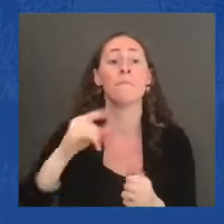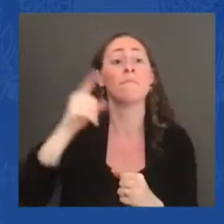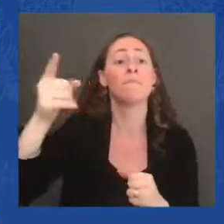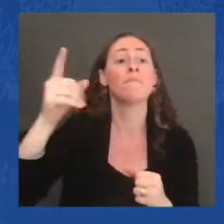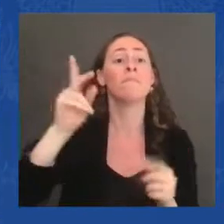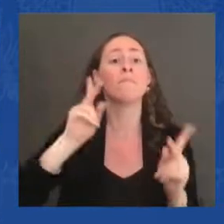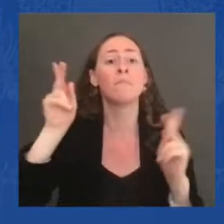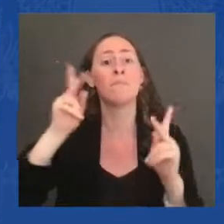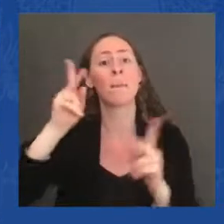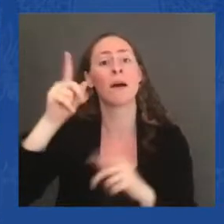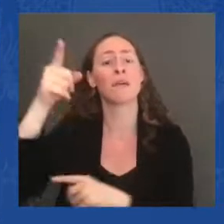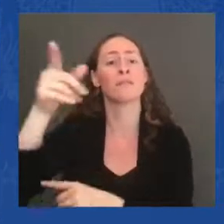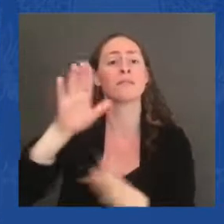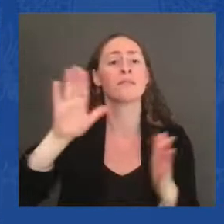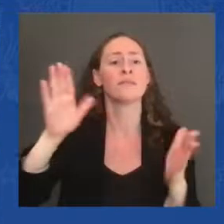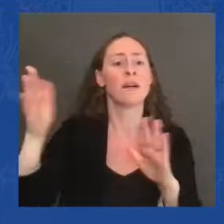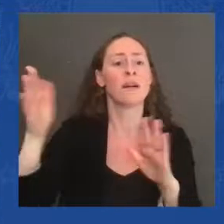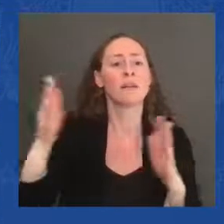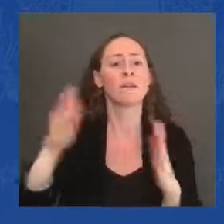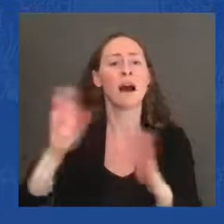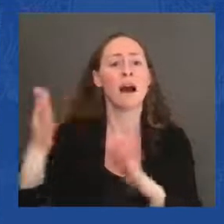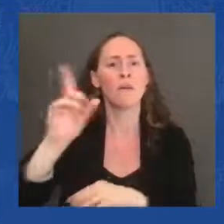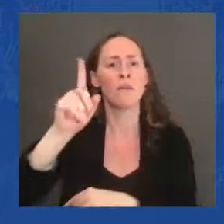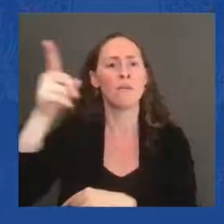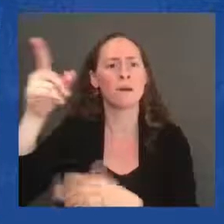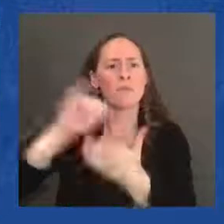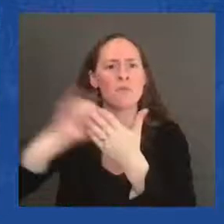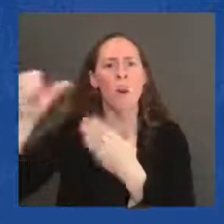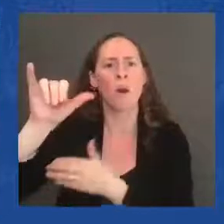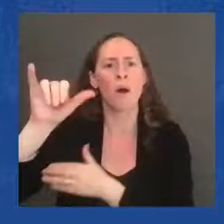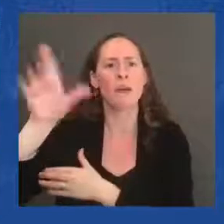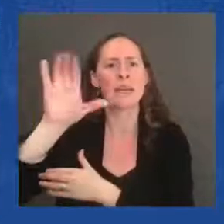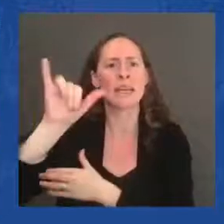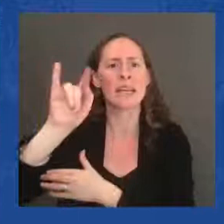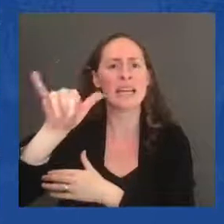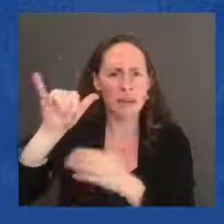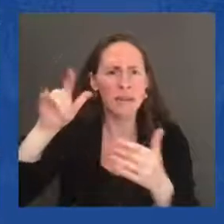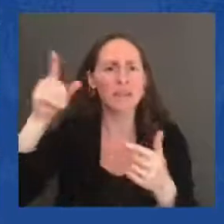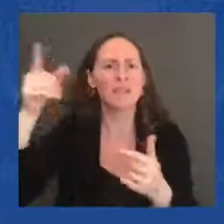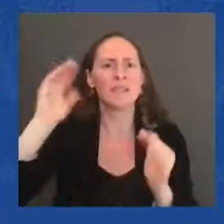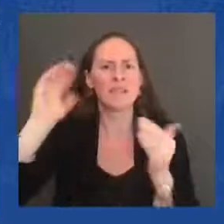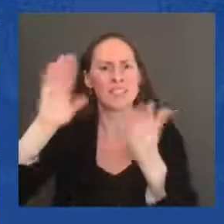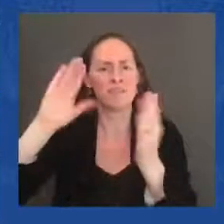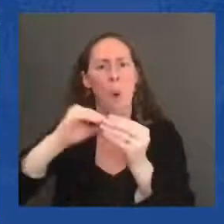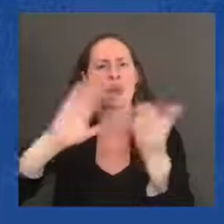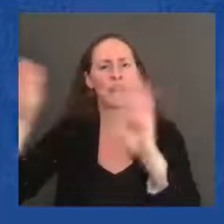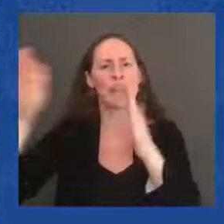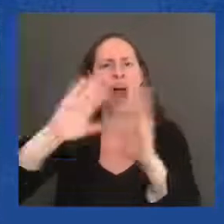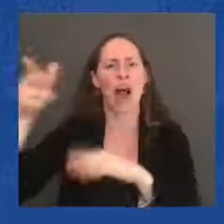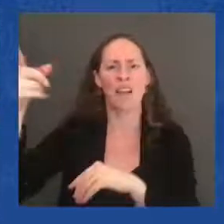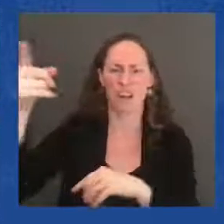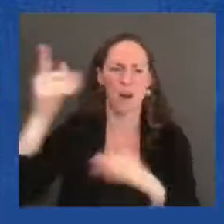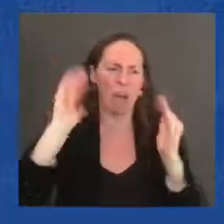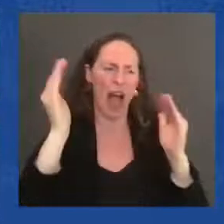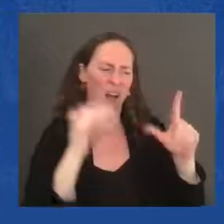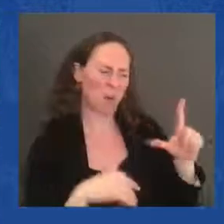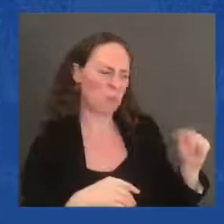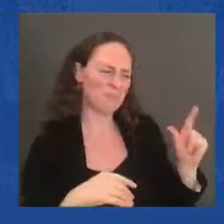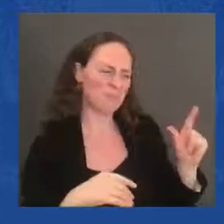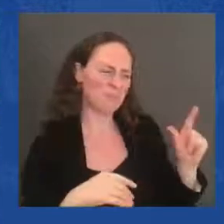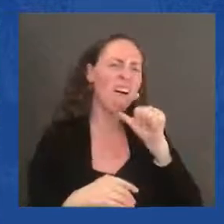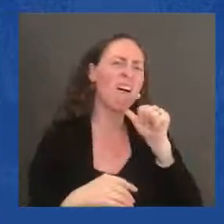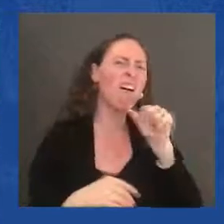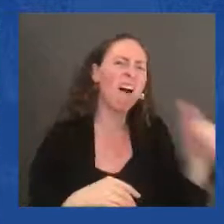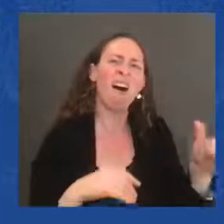Louisiana. More people. The floodwaters were immense. Never seen anything like it. People